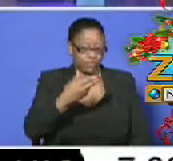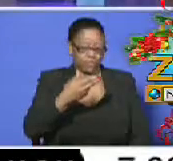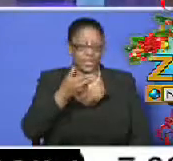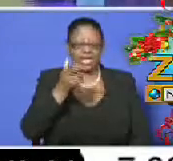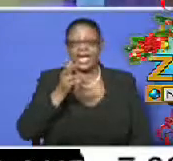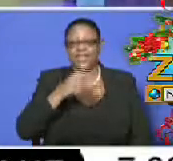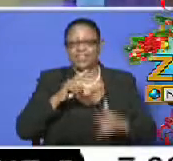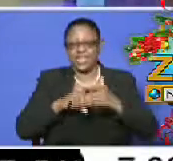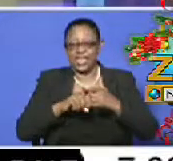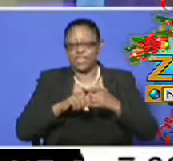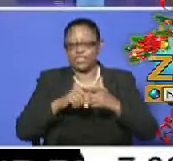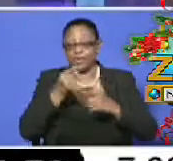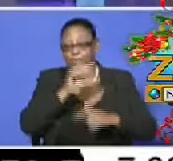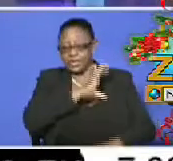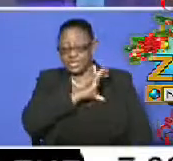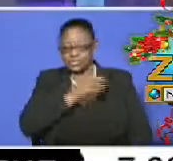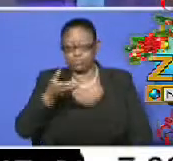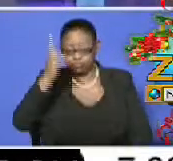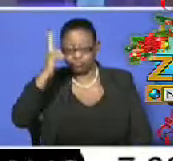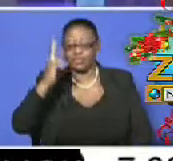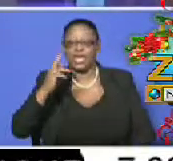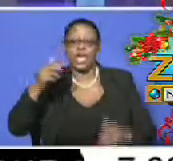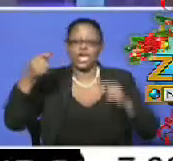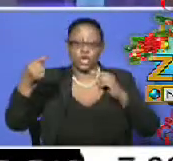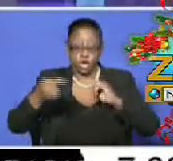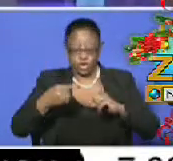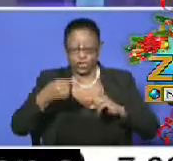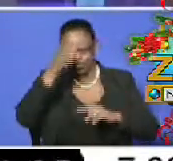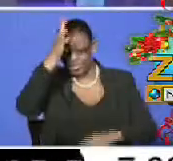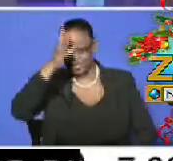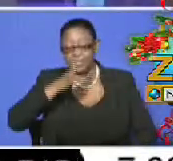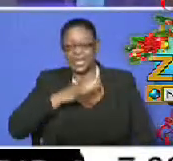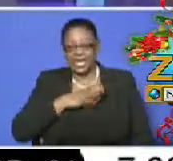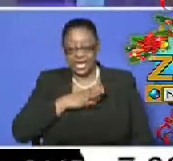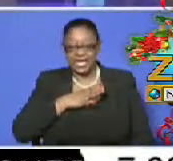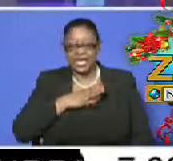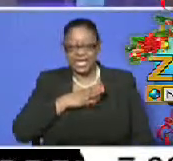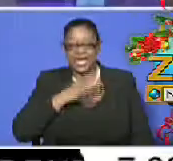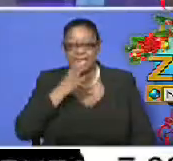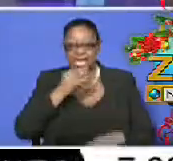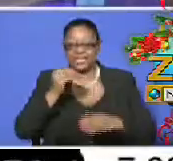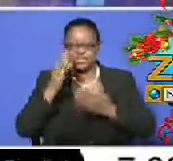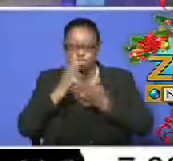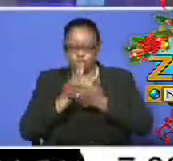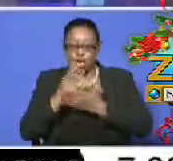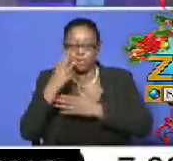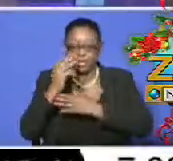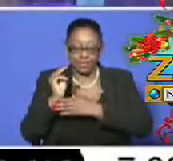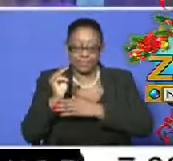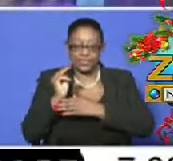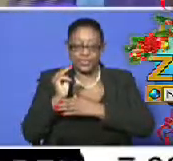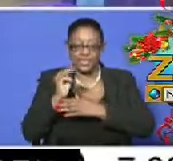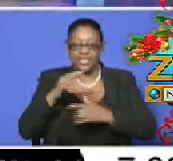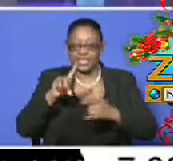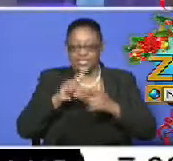officers returned fire, injuring the suspect and subsequently subduing him. A Glock